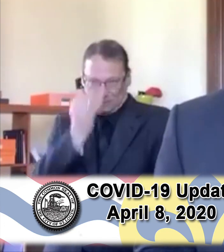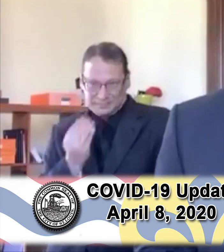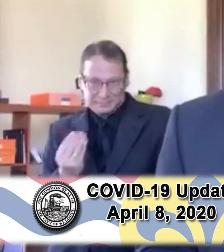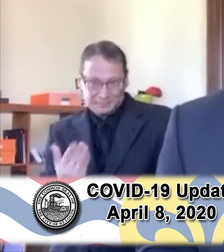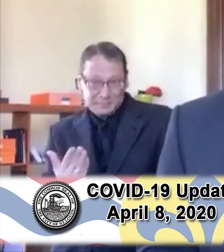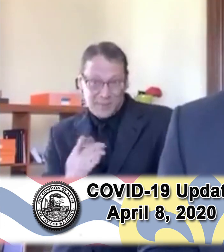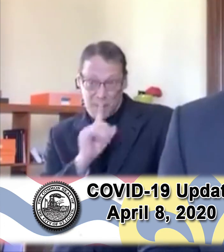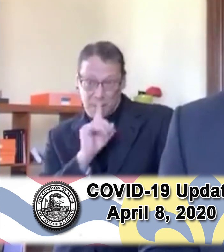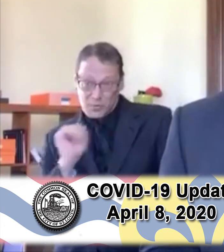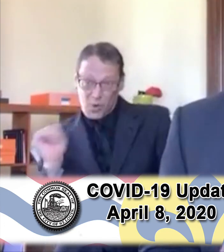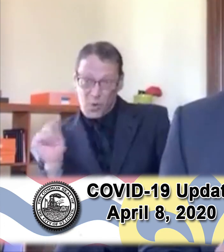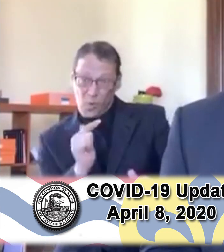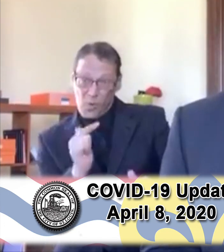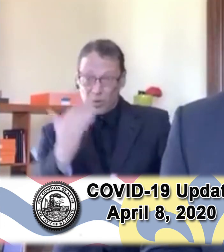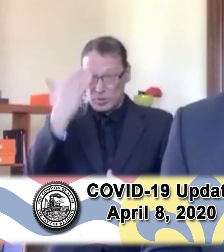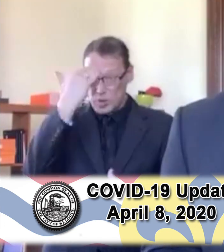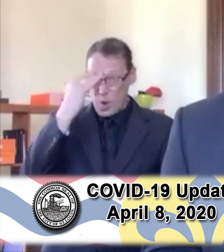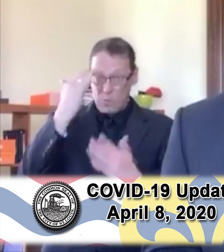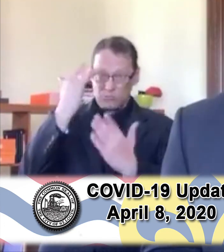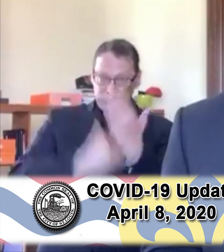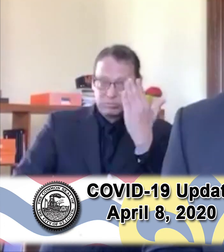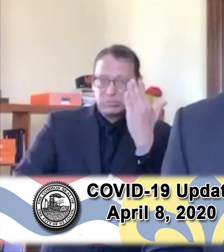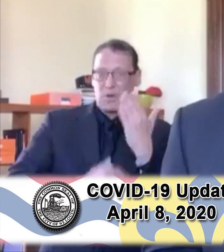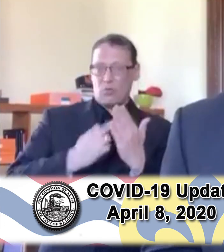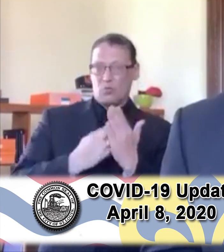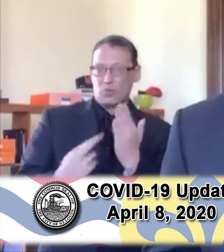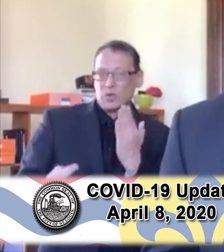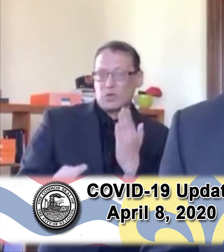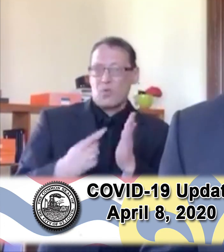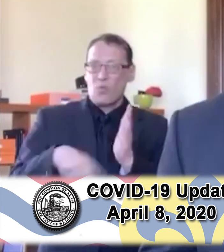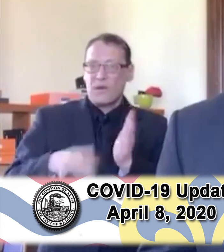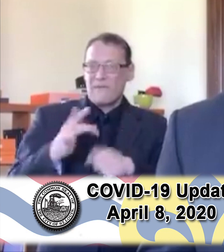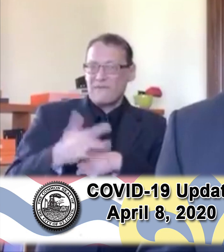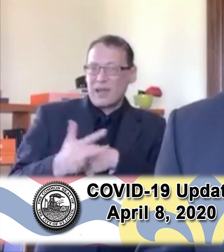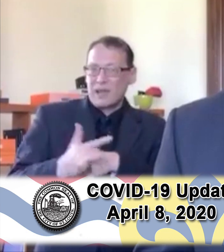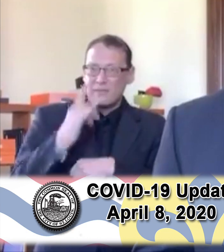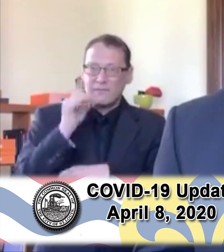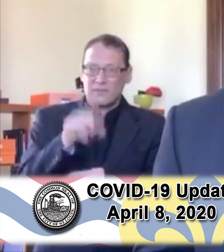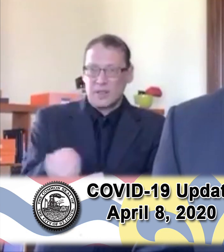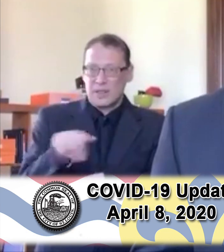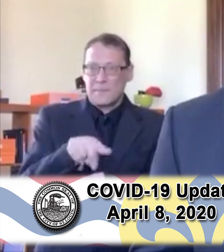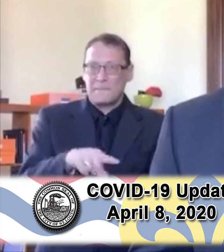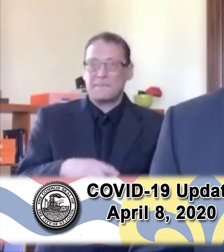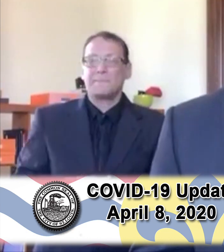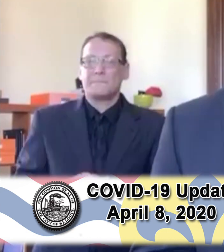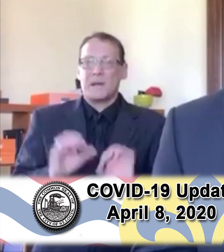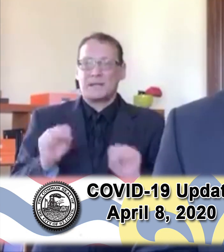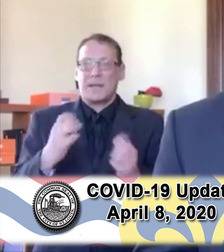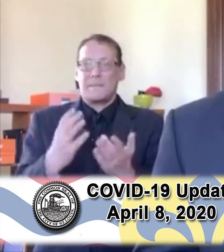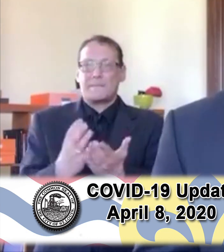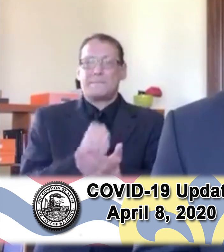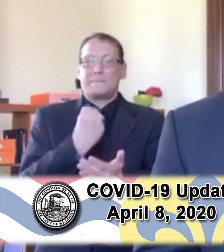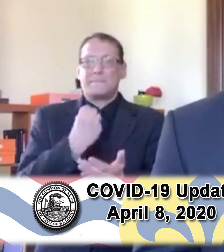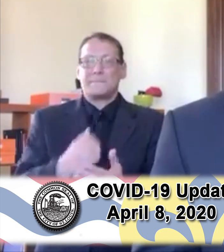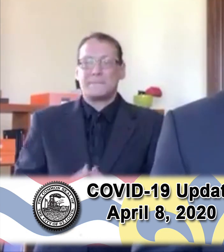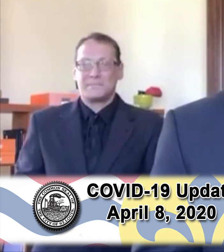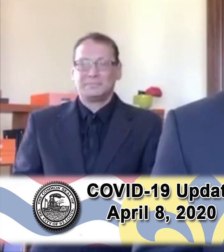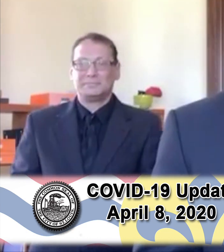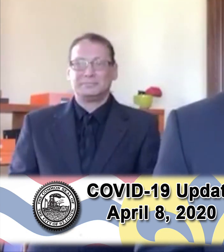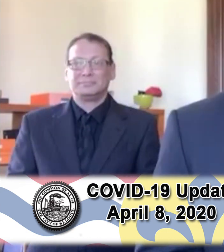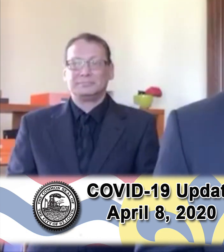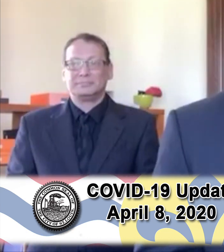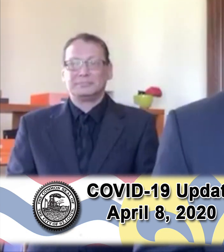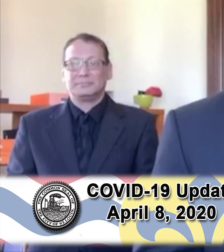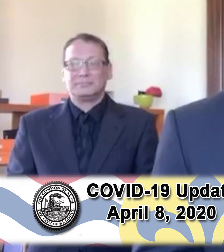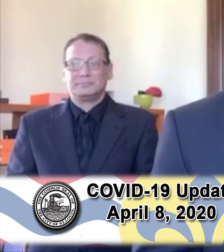every person in the city of St. Louis knows what resources are available to them so they can take advantage of them.